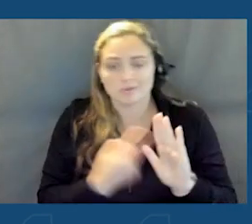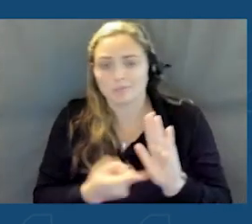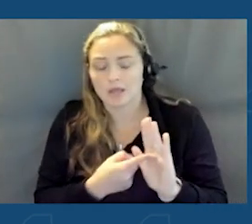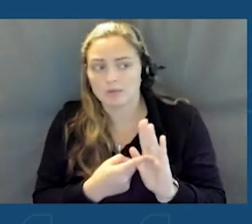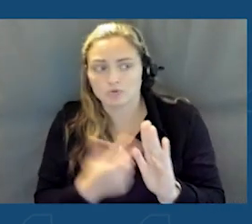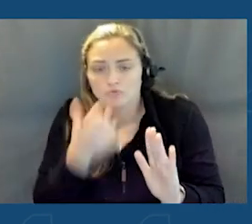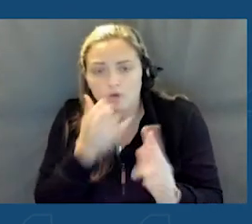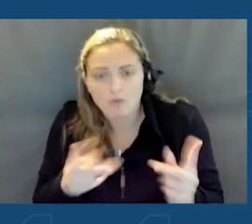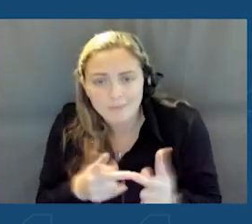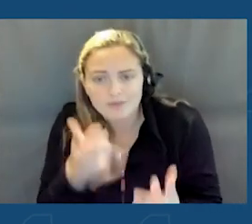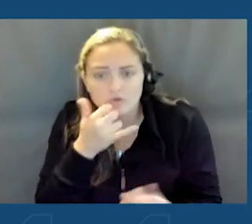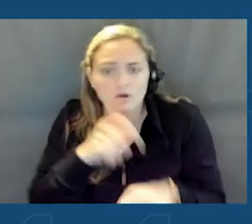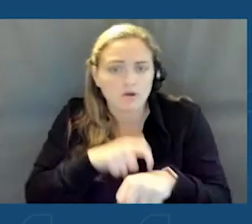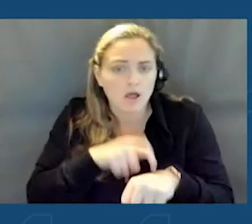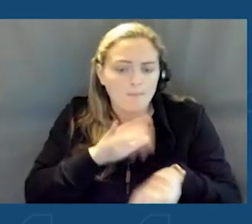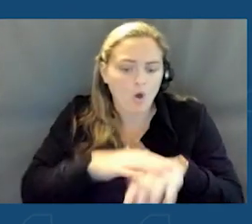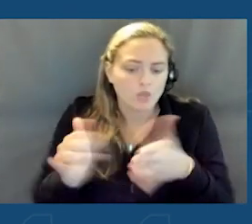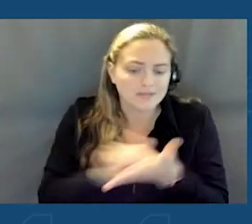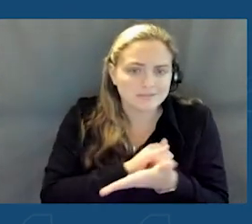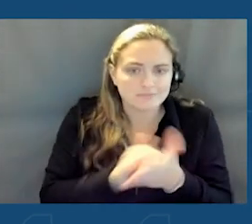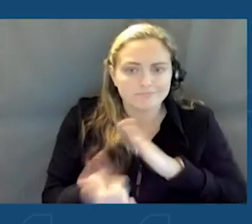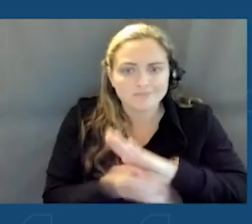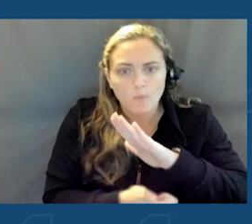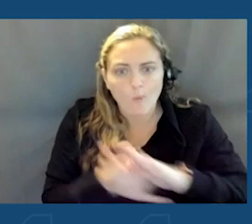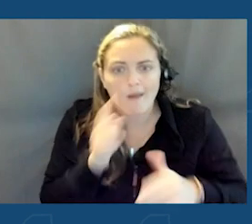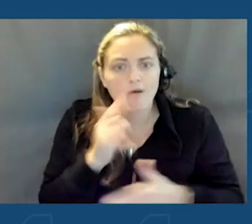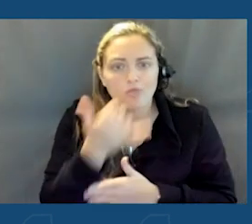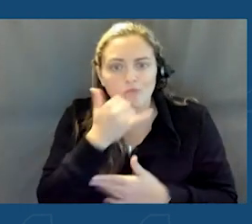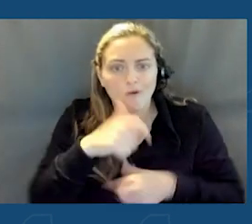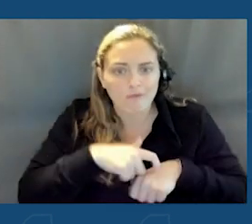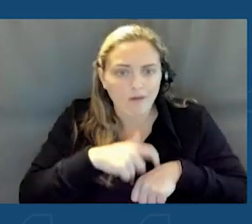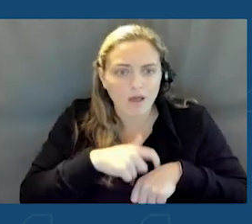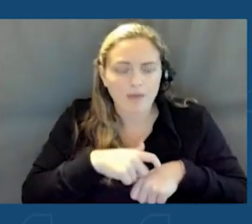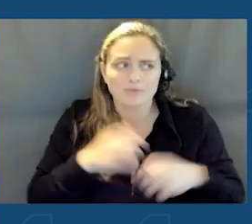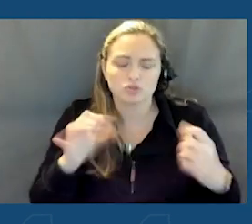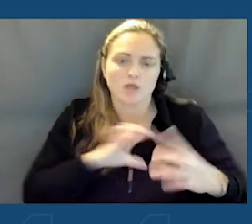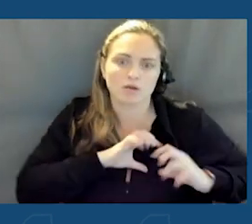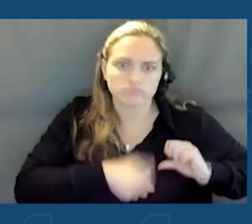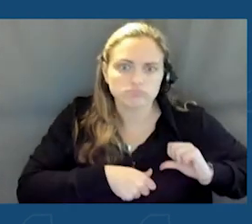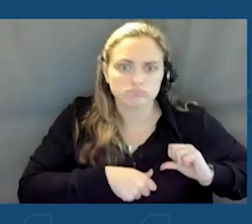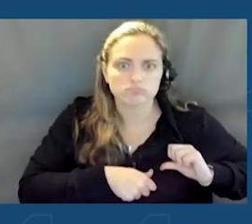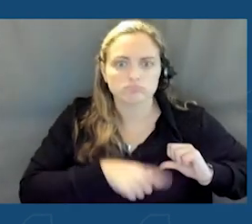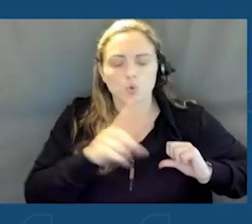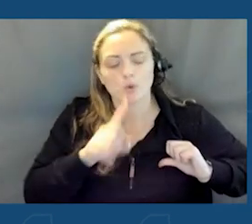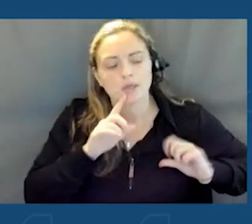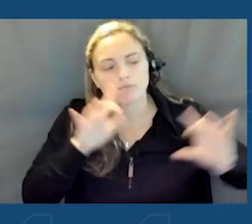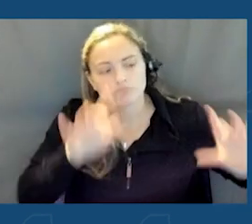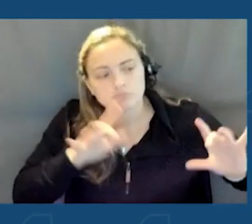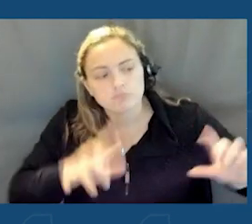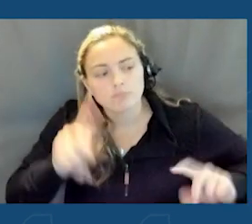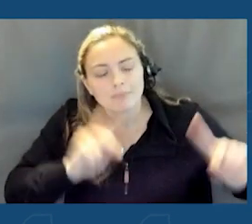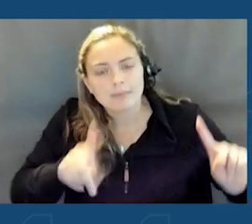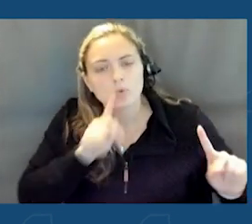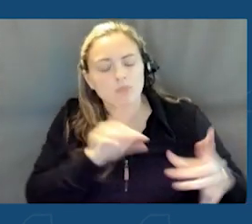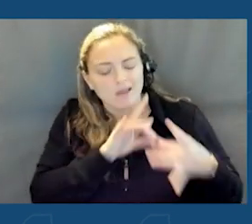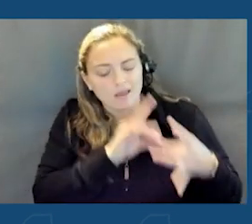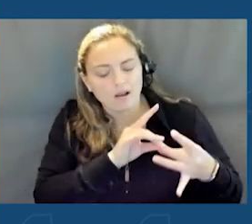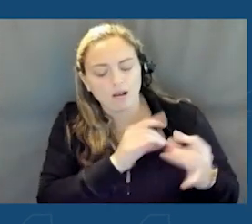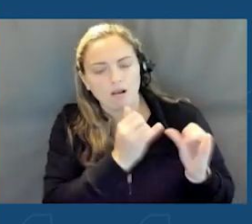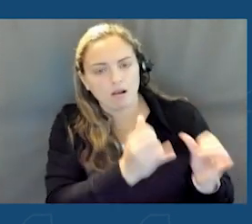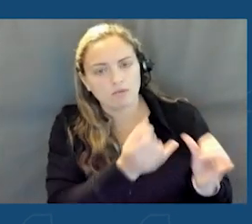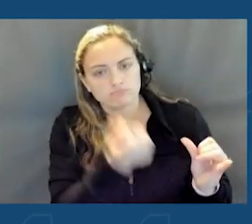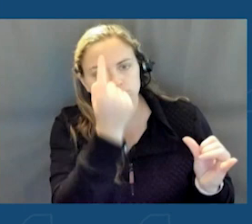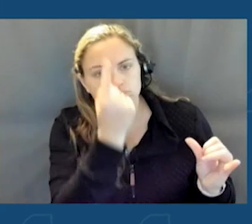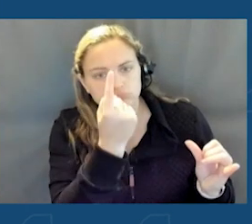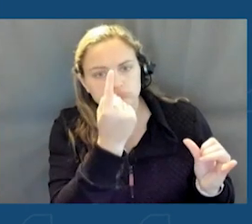you're on the subway at the wrong time. So there's a lot of pain out there. So you need empathetic people who can relate to that. And Elizabeth, you and the team